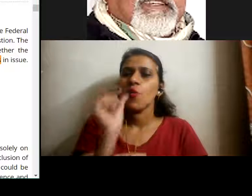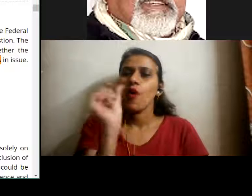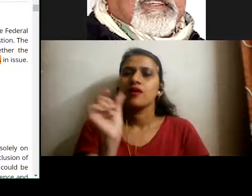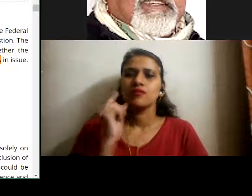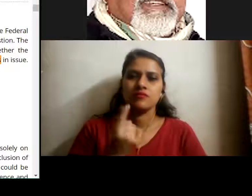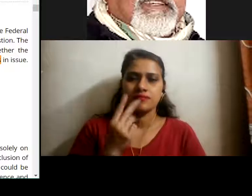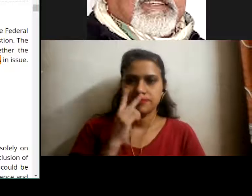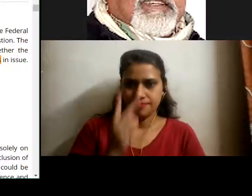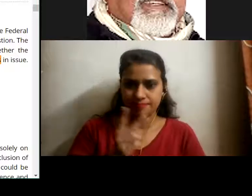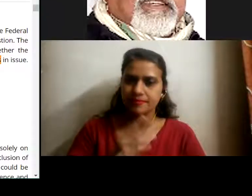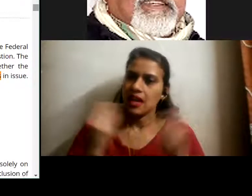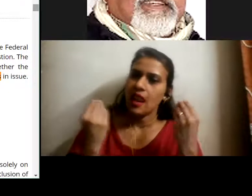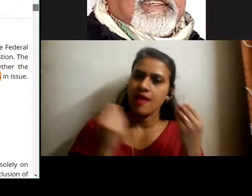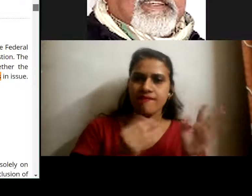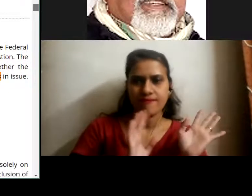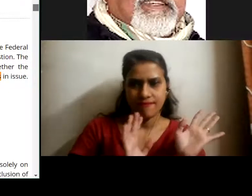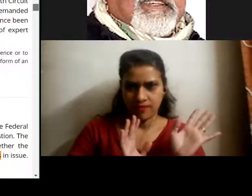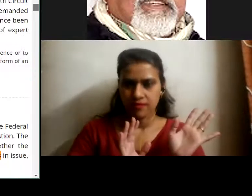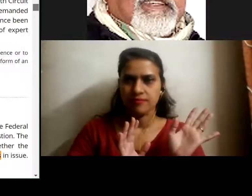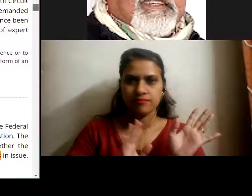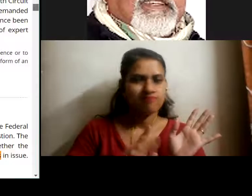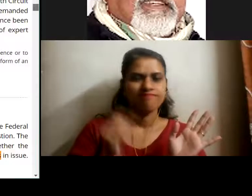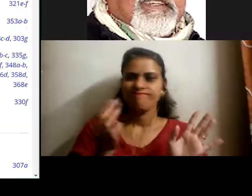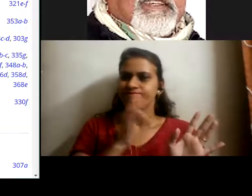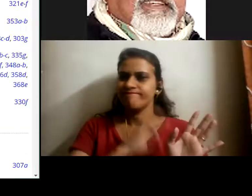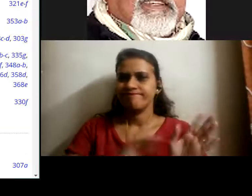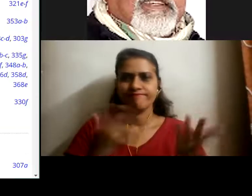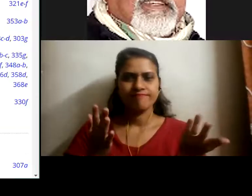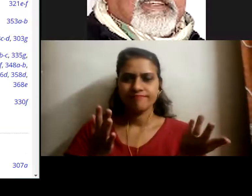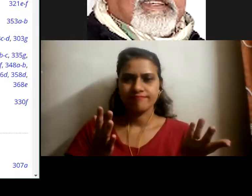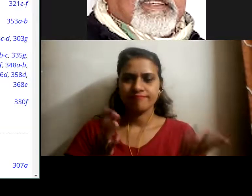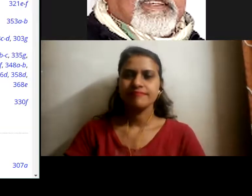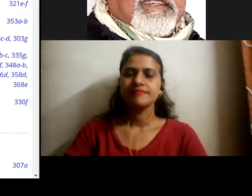So let's leave this as well. This is also not working.